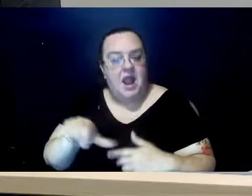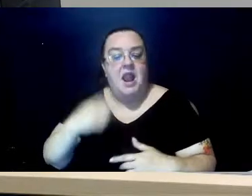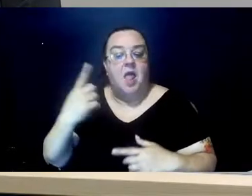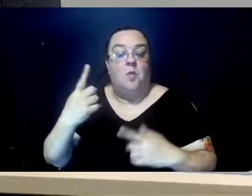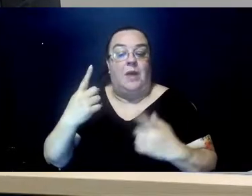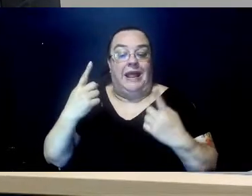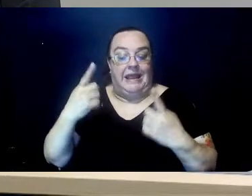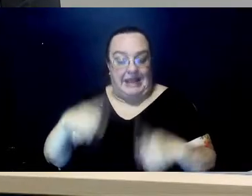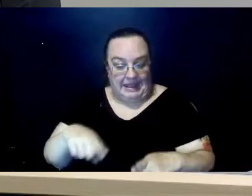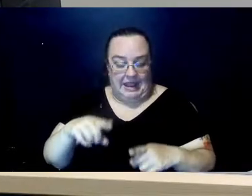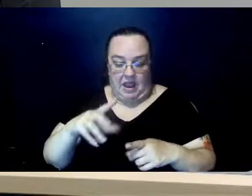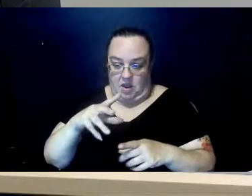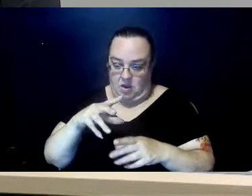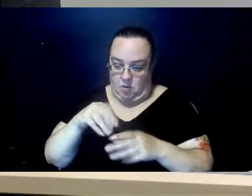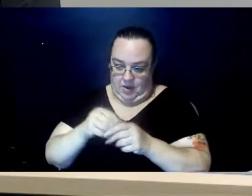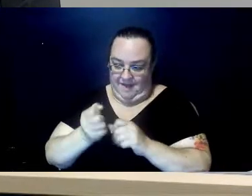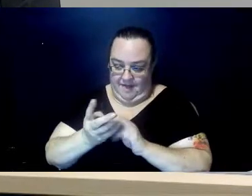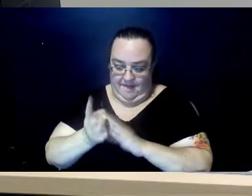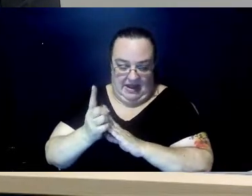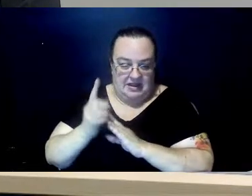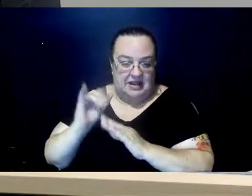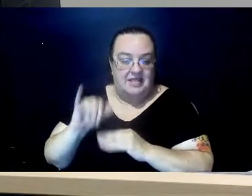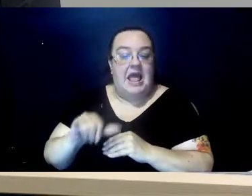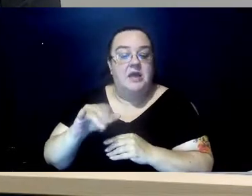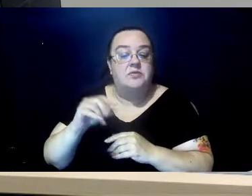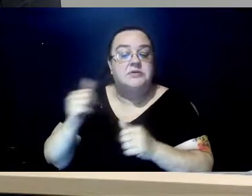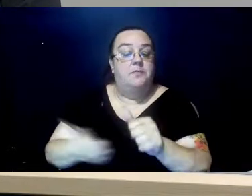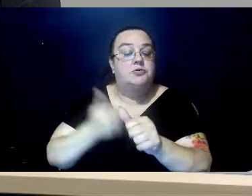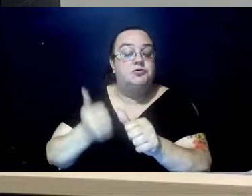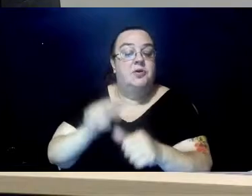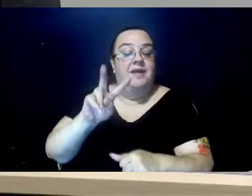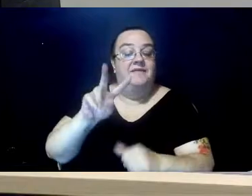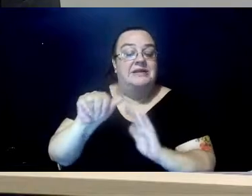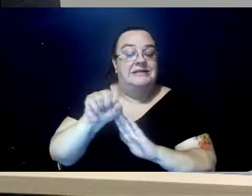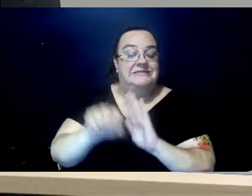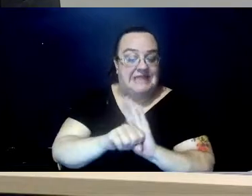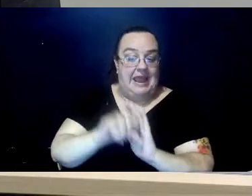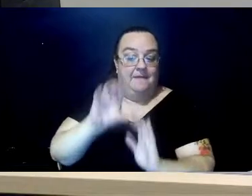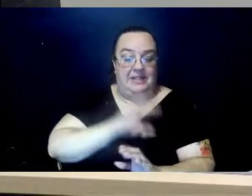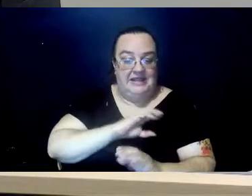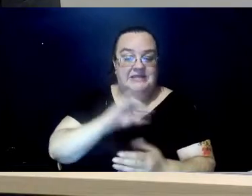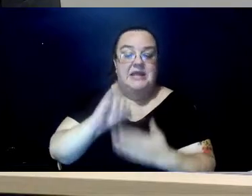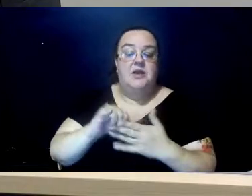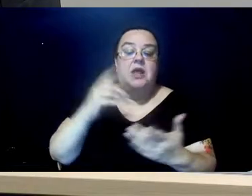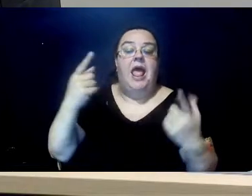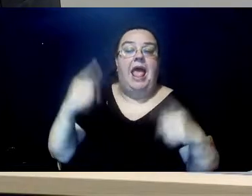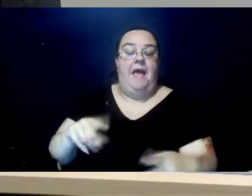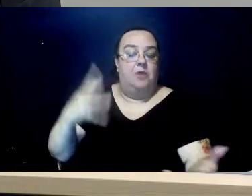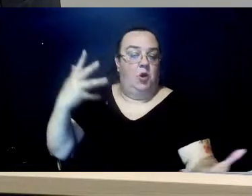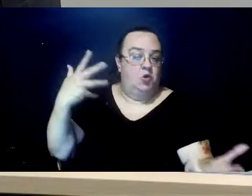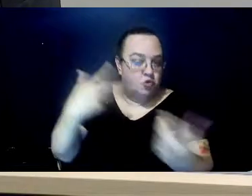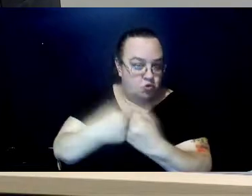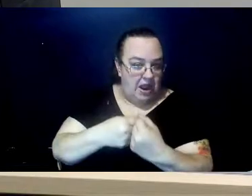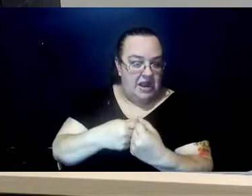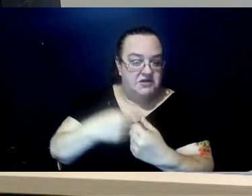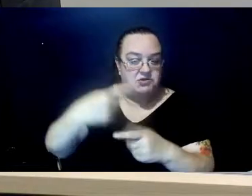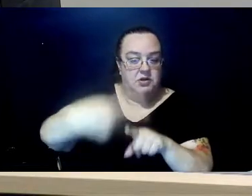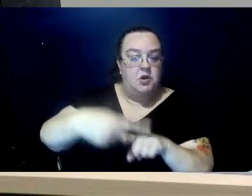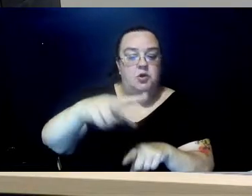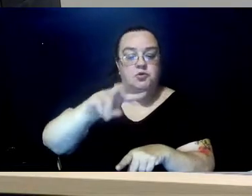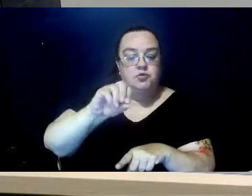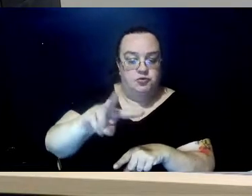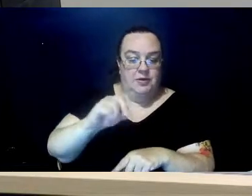that was a pursuit by the Virginia State Police that culminated in a crash at 202 in Kilmer. It was an assault on a Virginia State